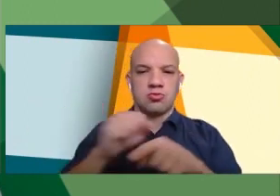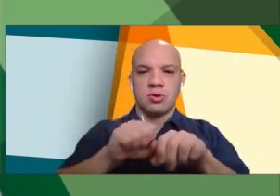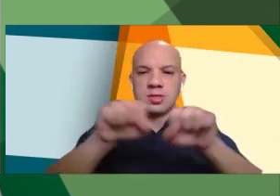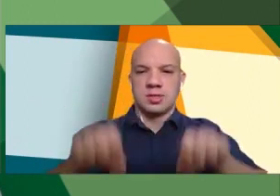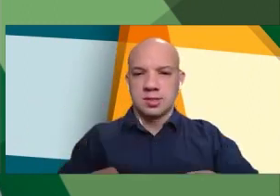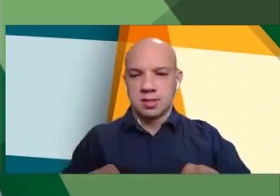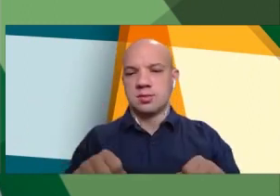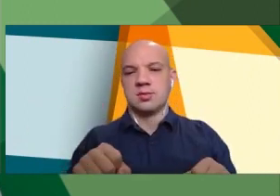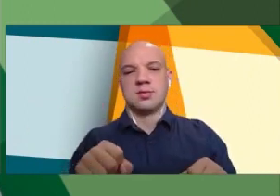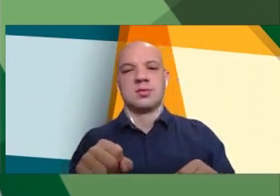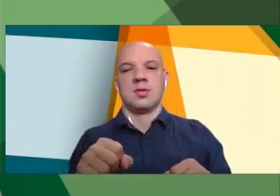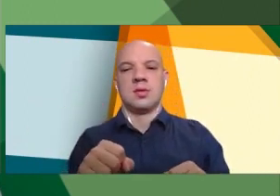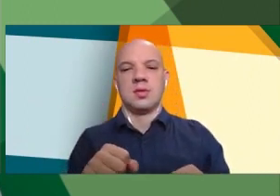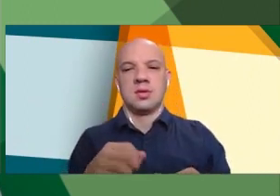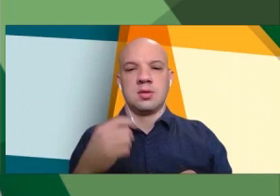to methodically